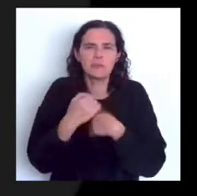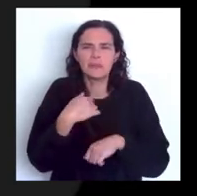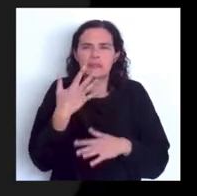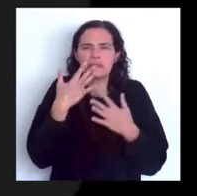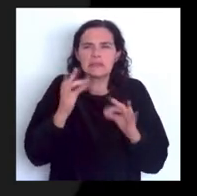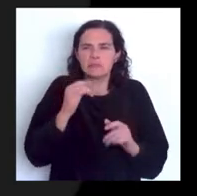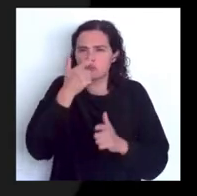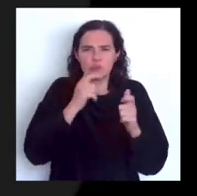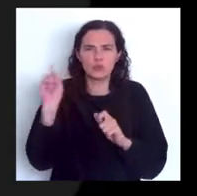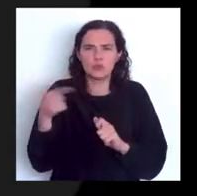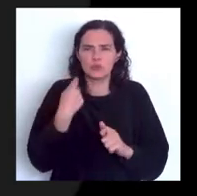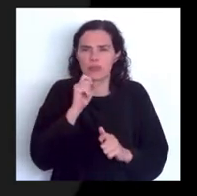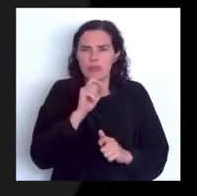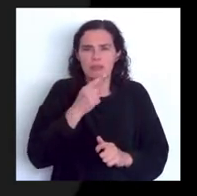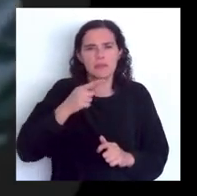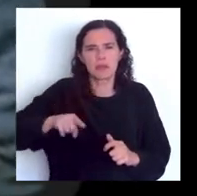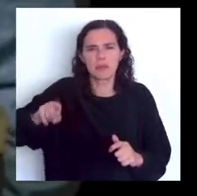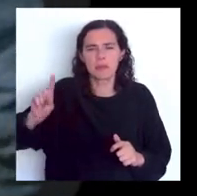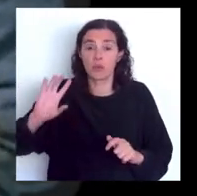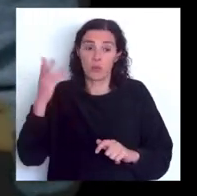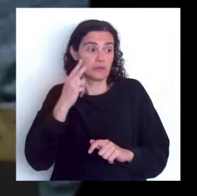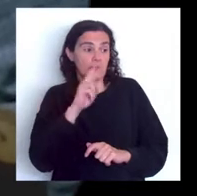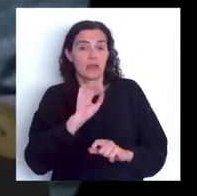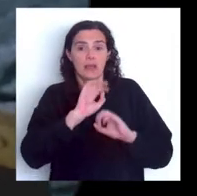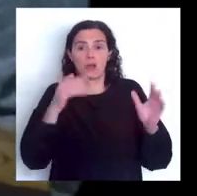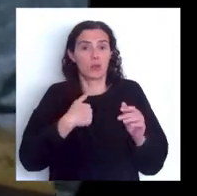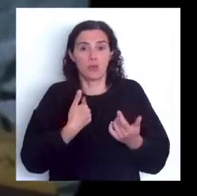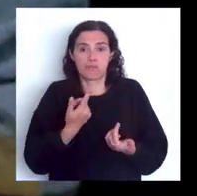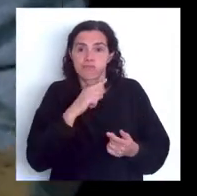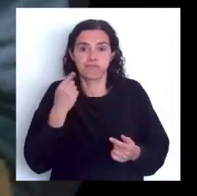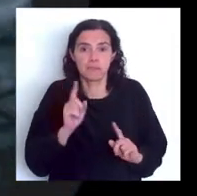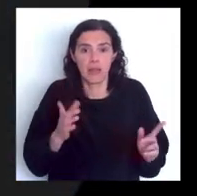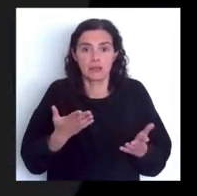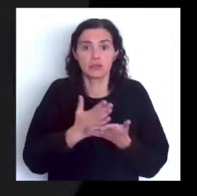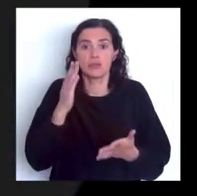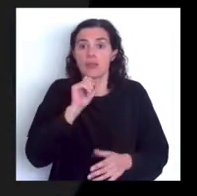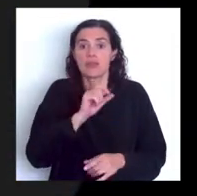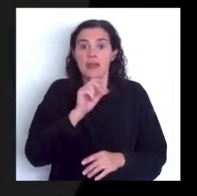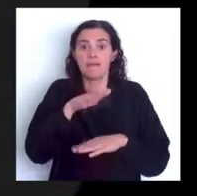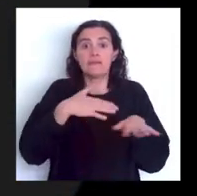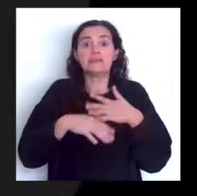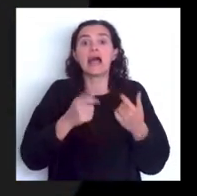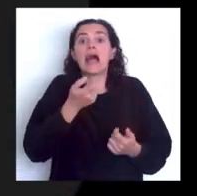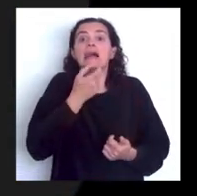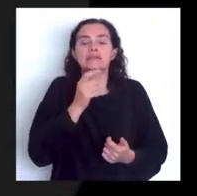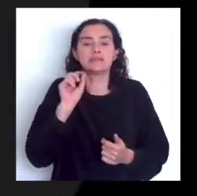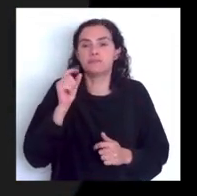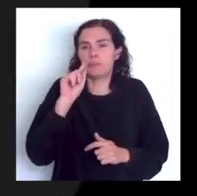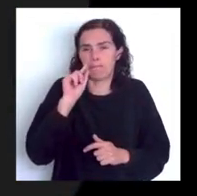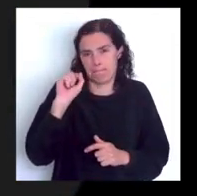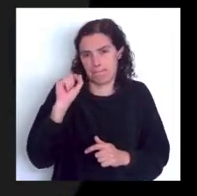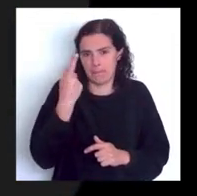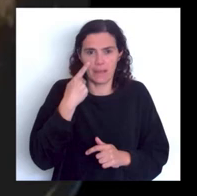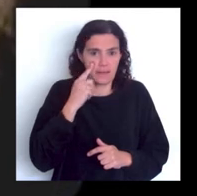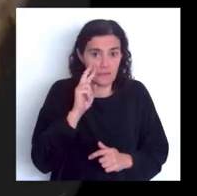simple gesture that everybody can repeat, and once you see it, you're like, of course I can do it. But you can only do it once you see it the